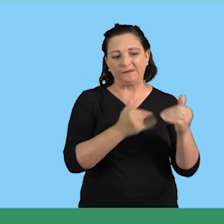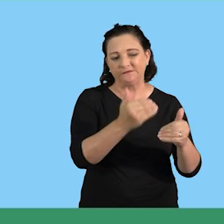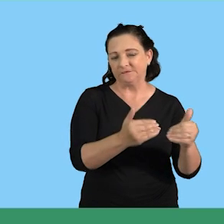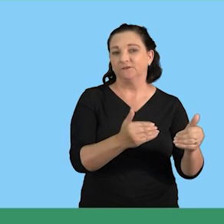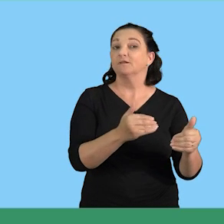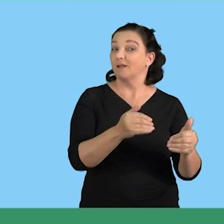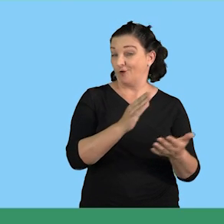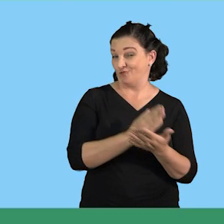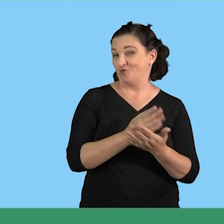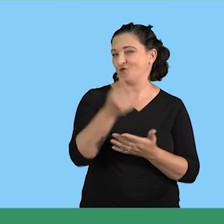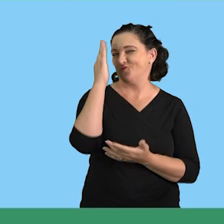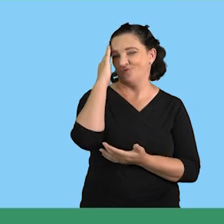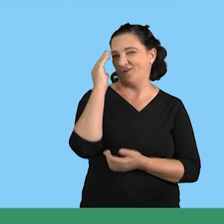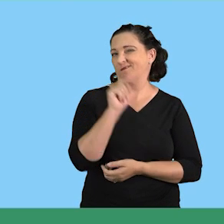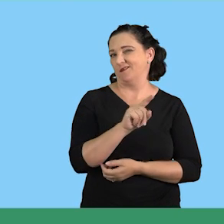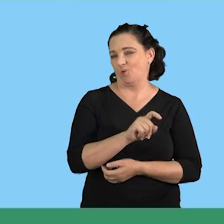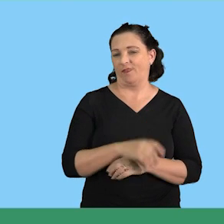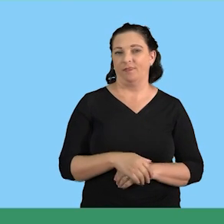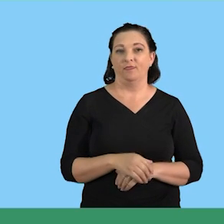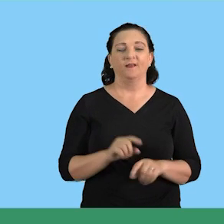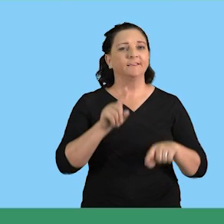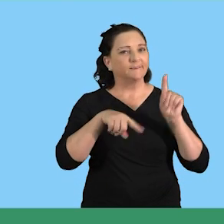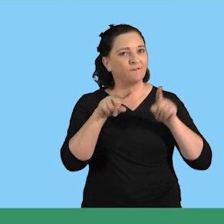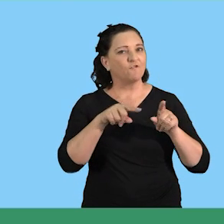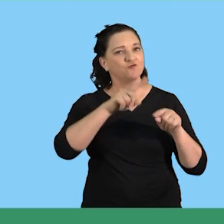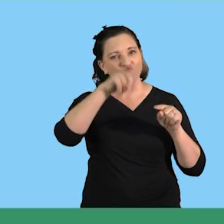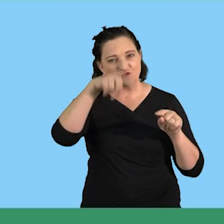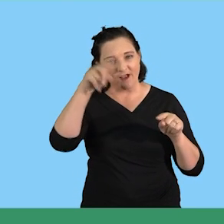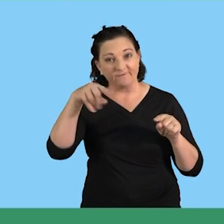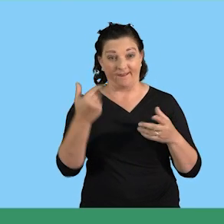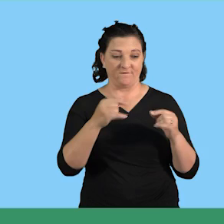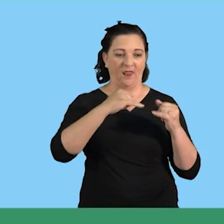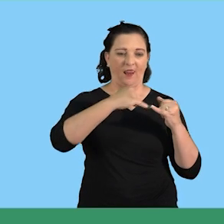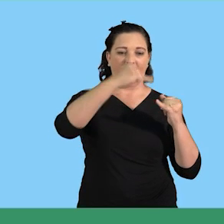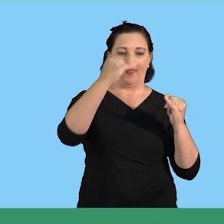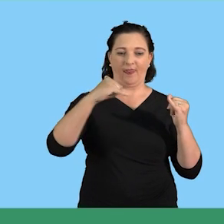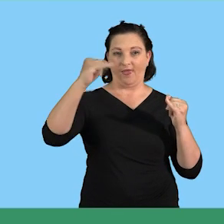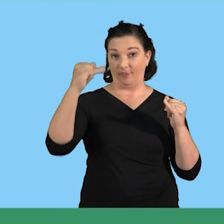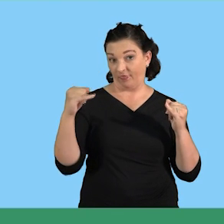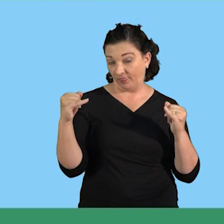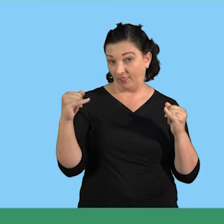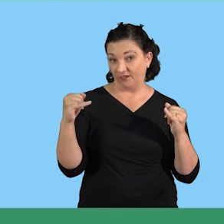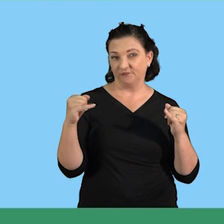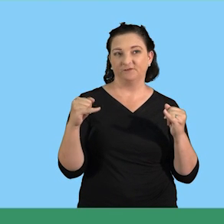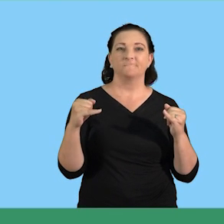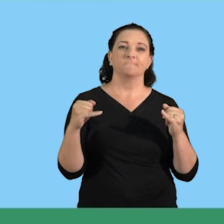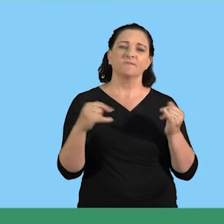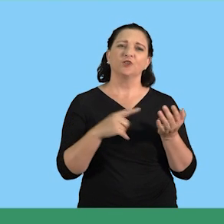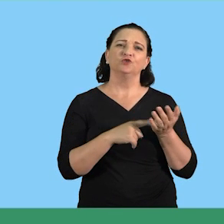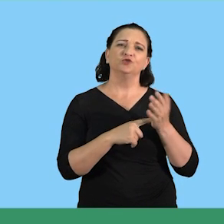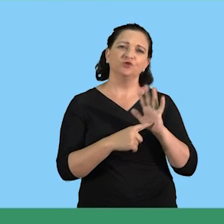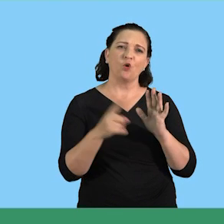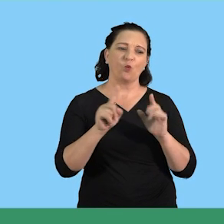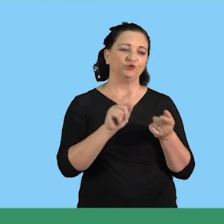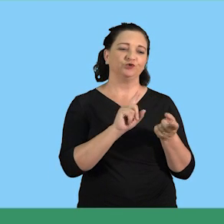you should be familiar with this one. We've got different types of graphs. We've got a line graph, which is used to